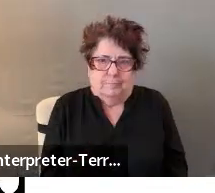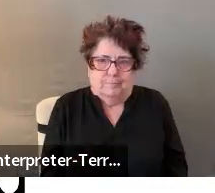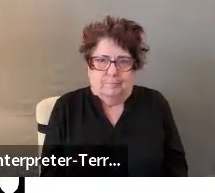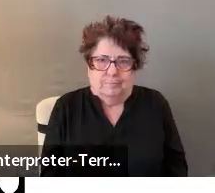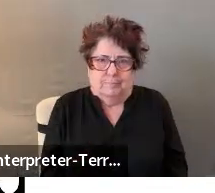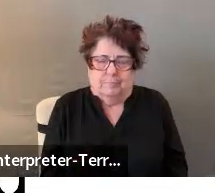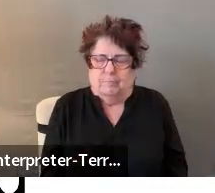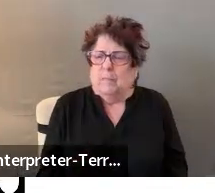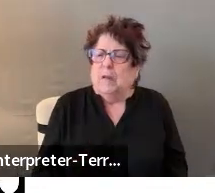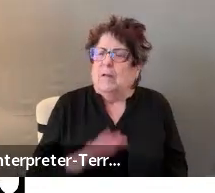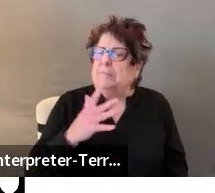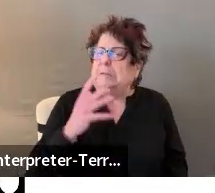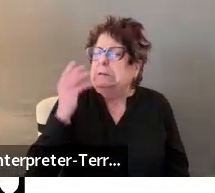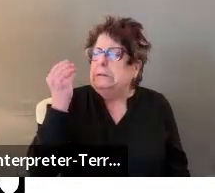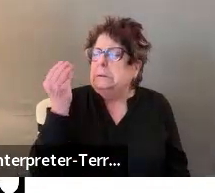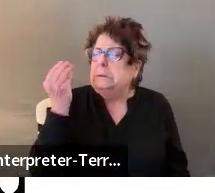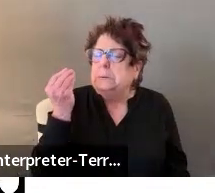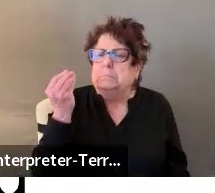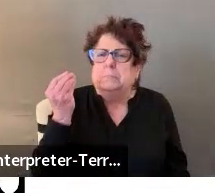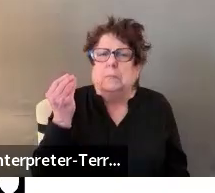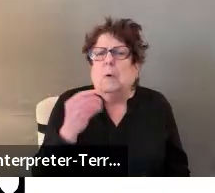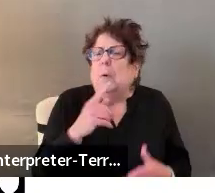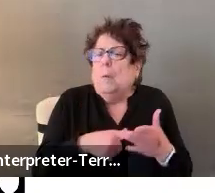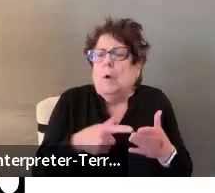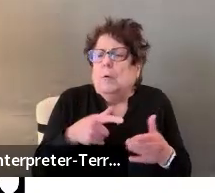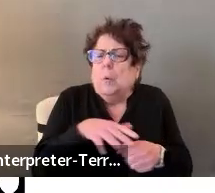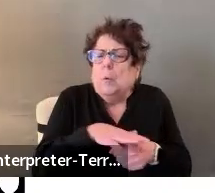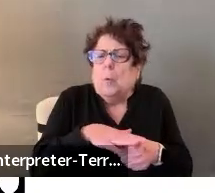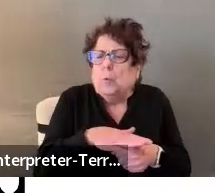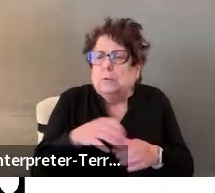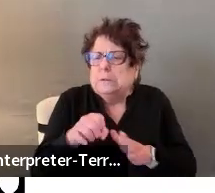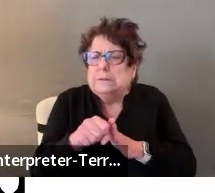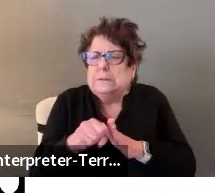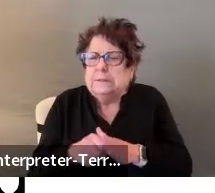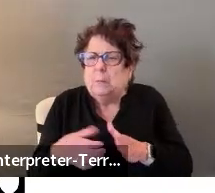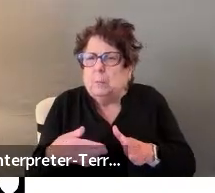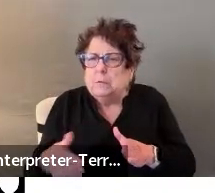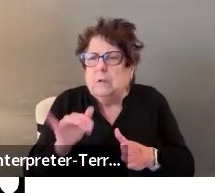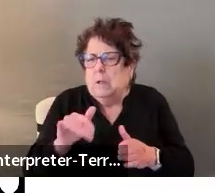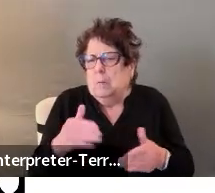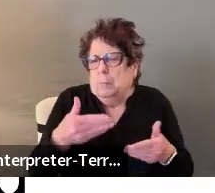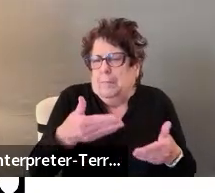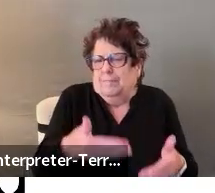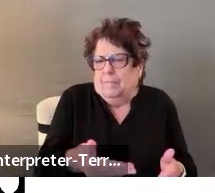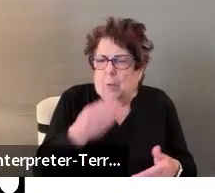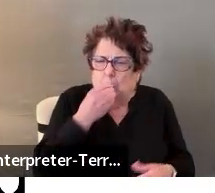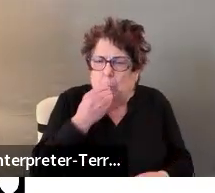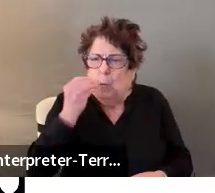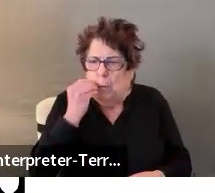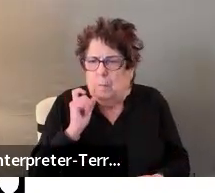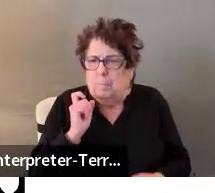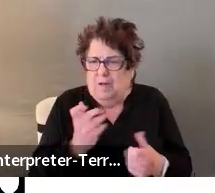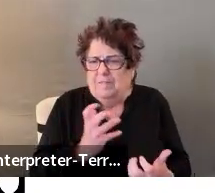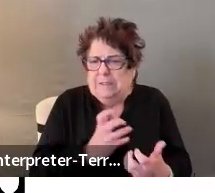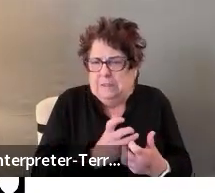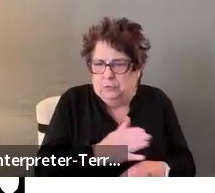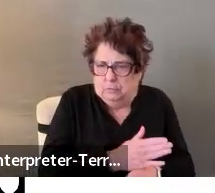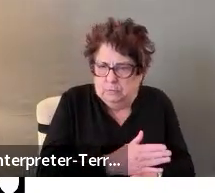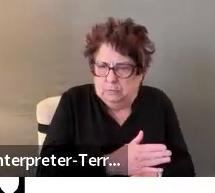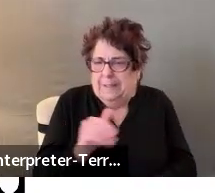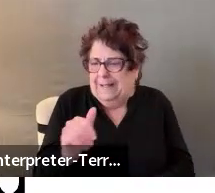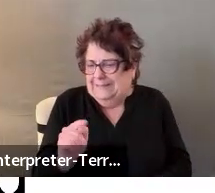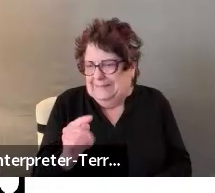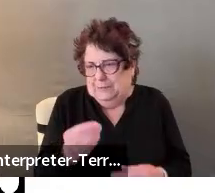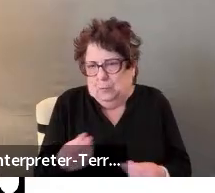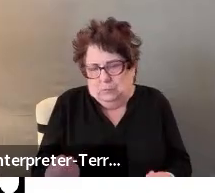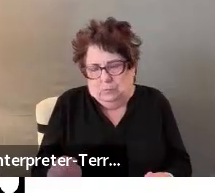A fifth consideration is, what are the local and state resources that will provide home modification and AT solutions? There are